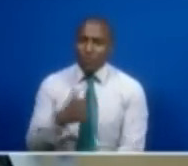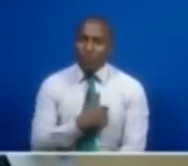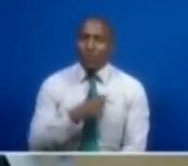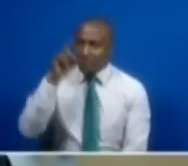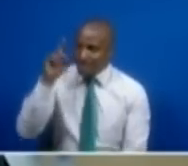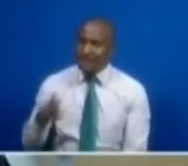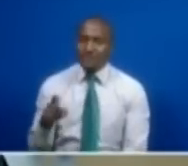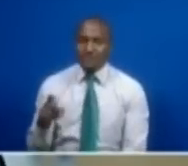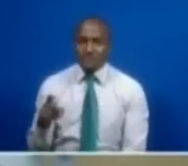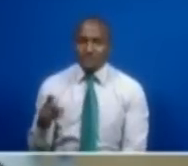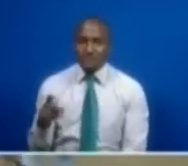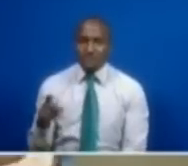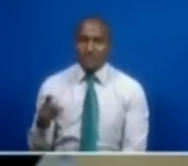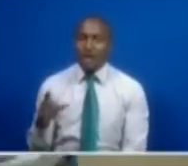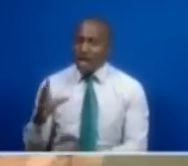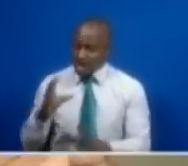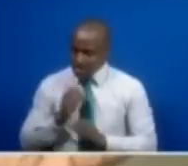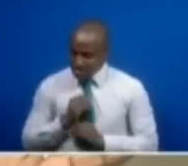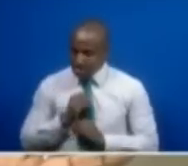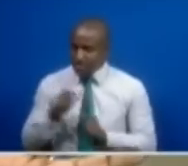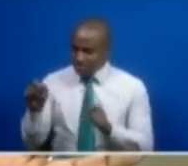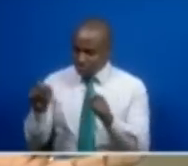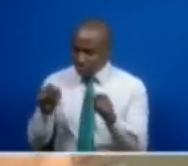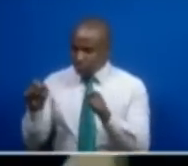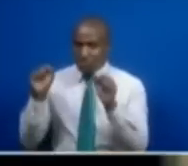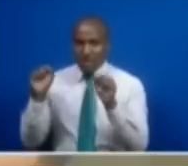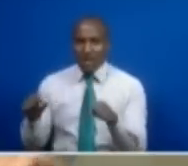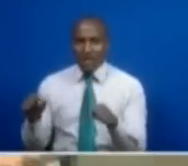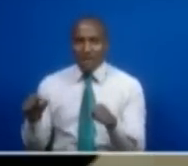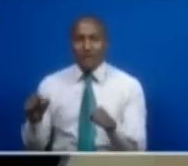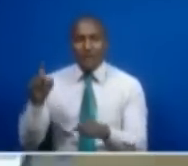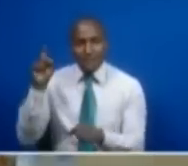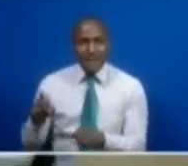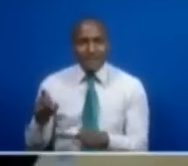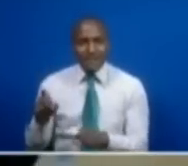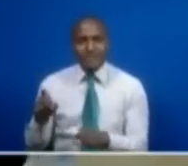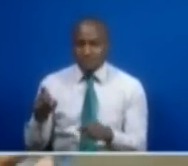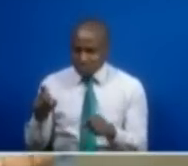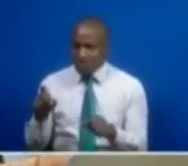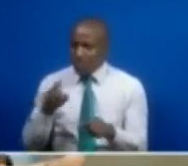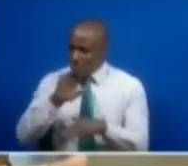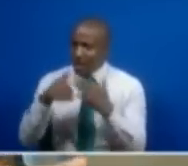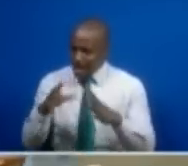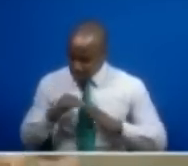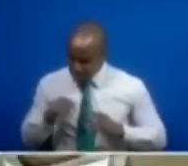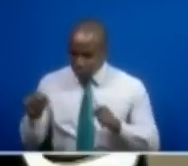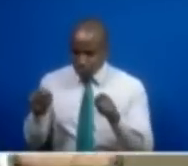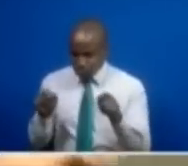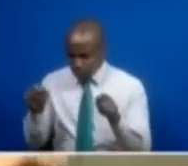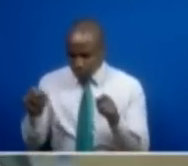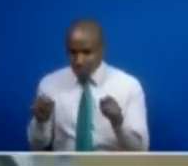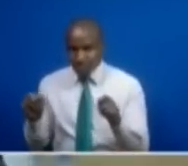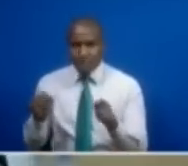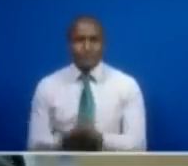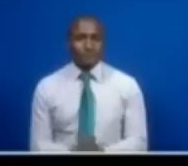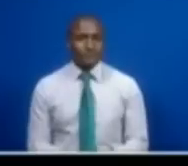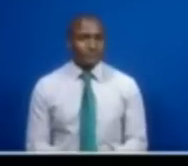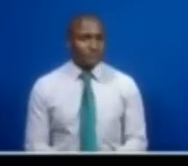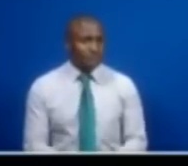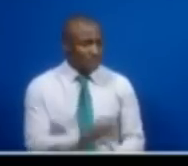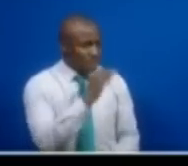to a point where we are governable. Mm-hmm. We have to be a governable society that accepts rules. The speaker agrees with